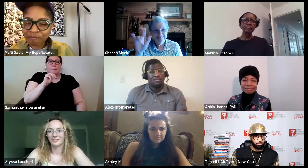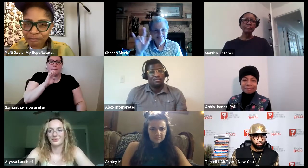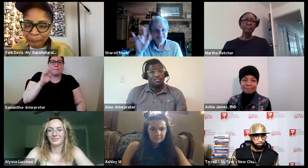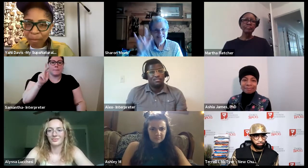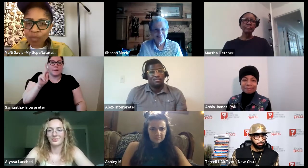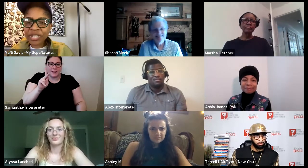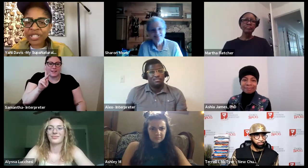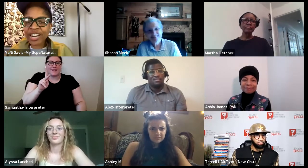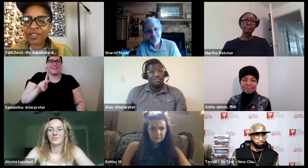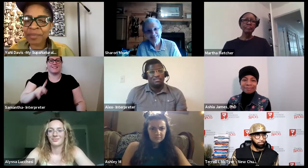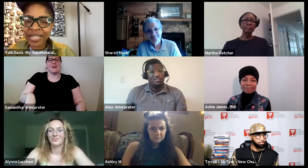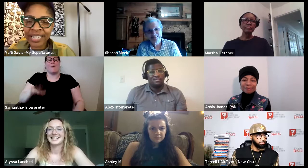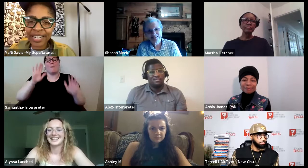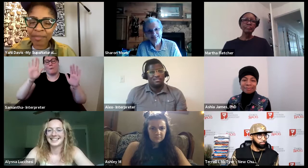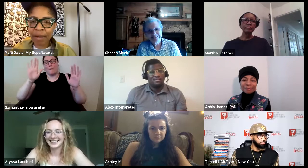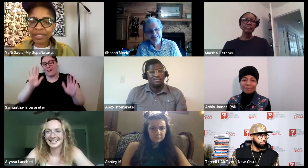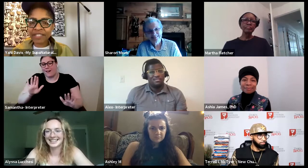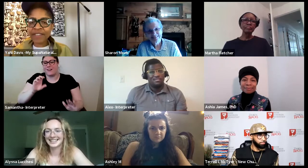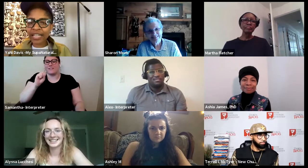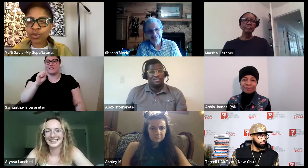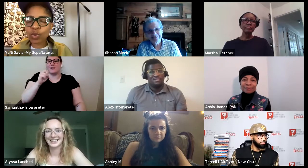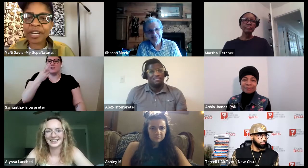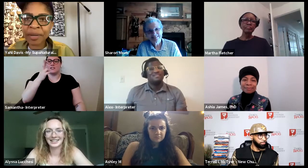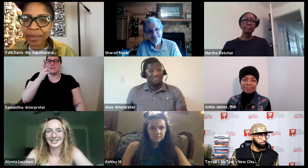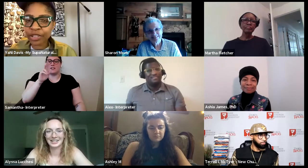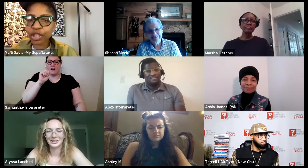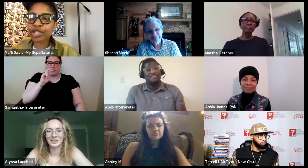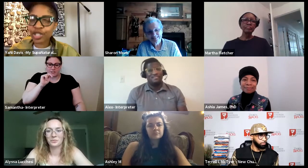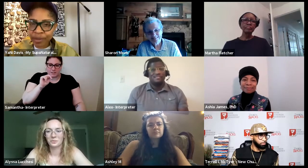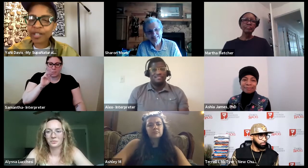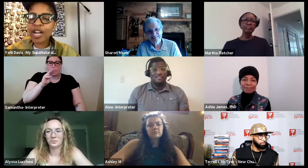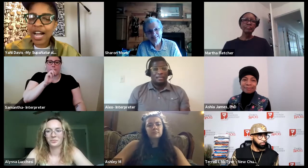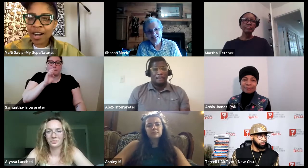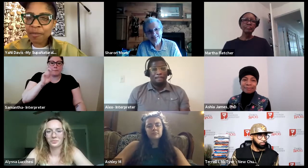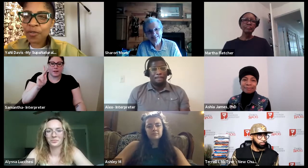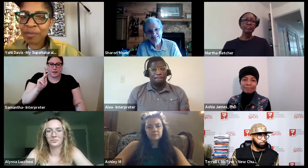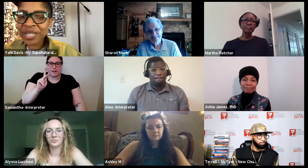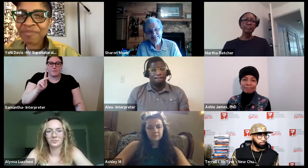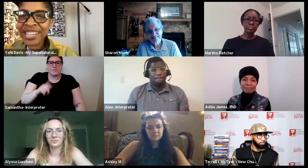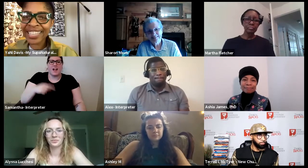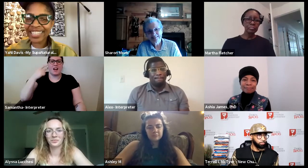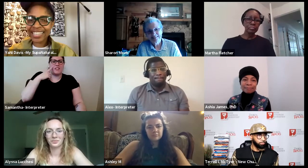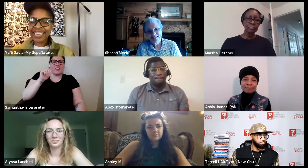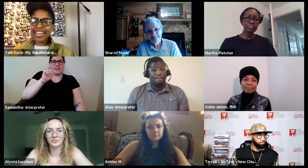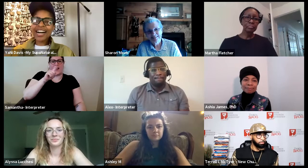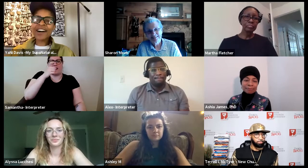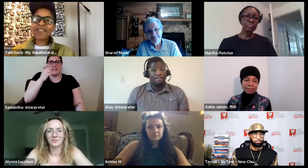Wow, Miss Sharon Meek. And I believe Alex will be coming back to interpret for Miss